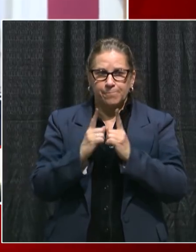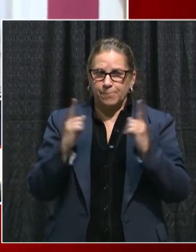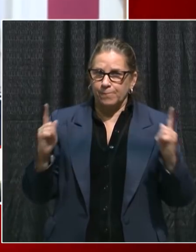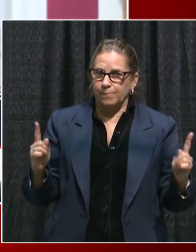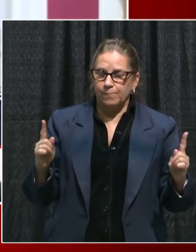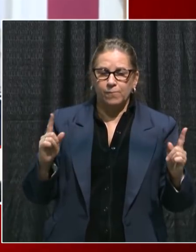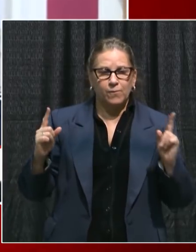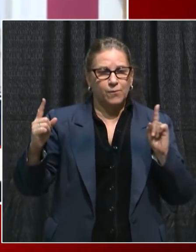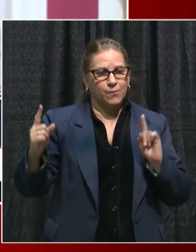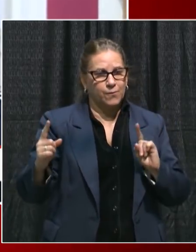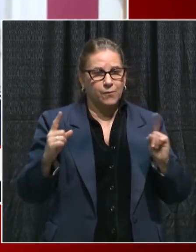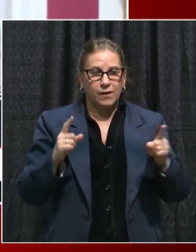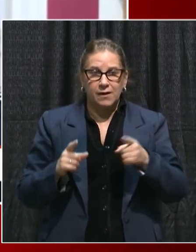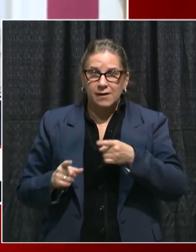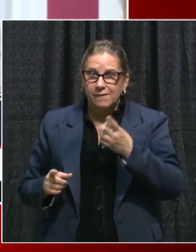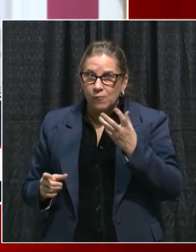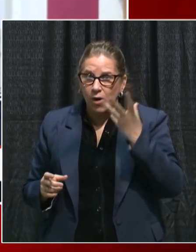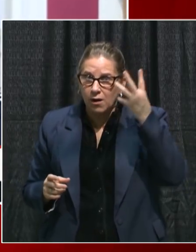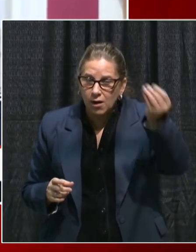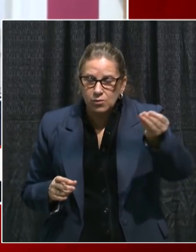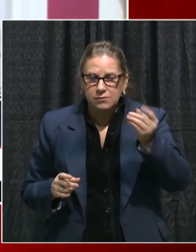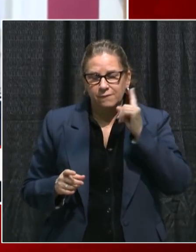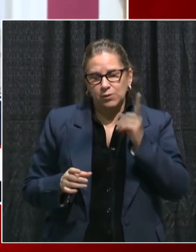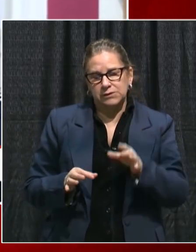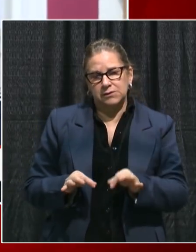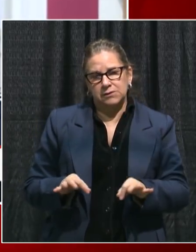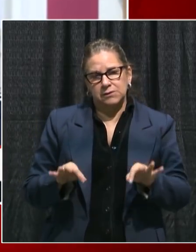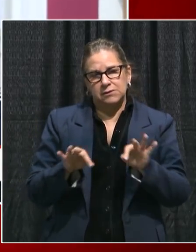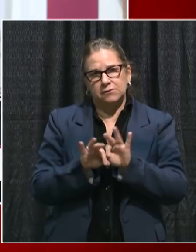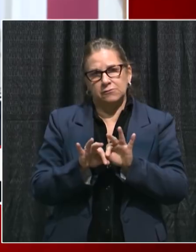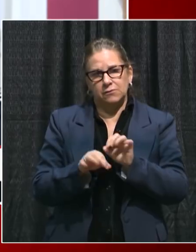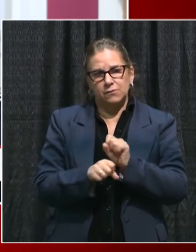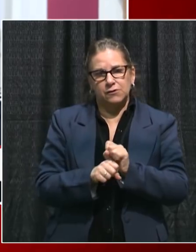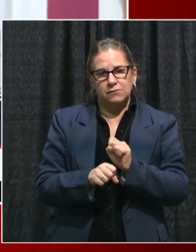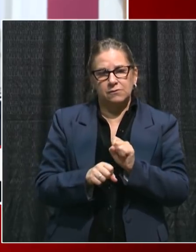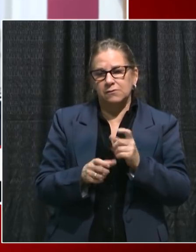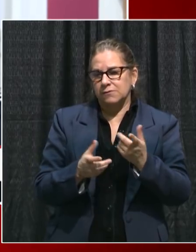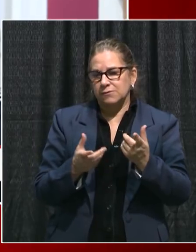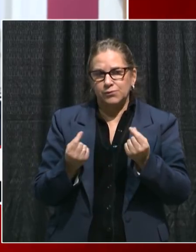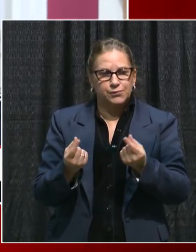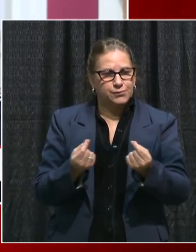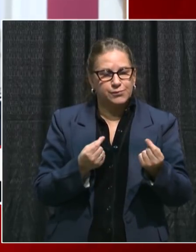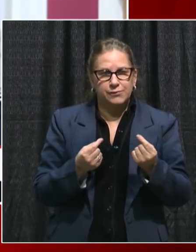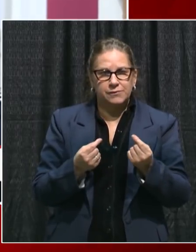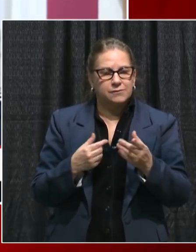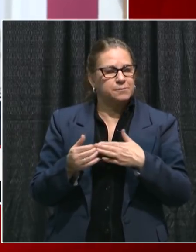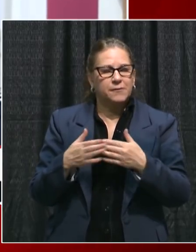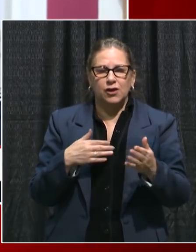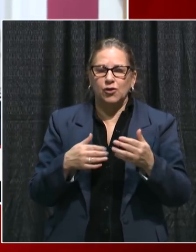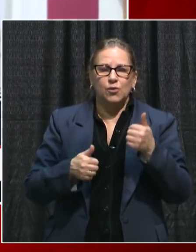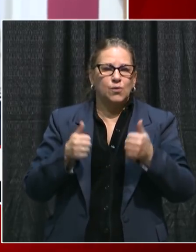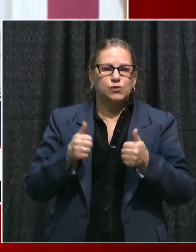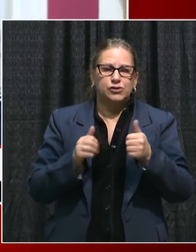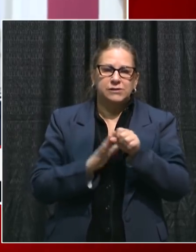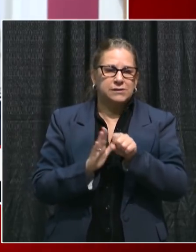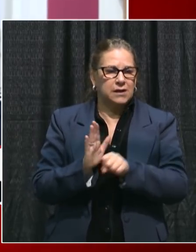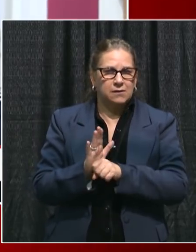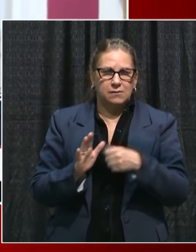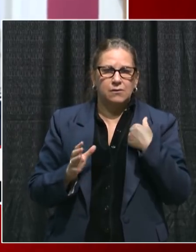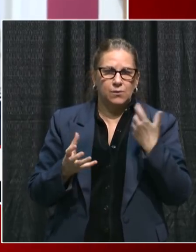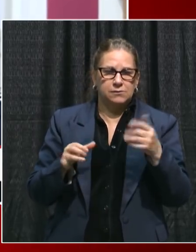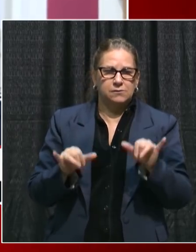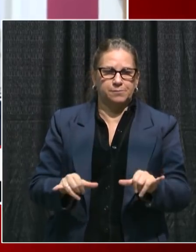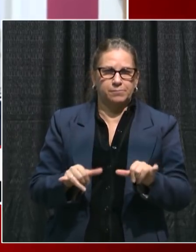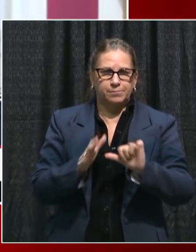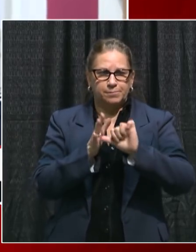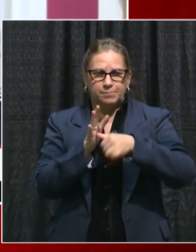essential activities, regardless of the jurisdiction. And we want to make that point very clear. As you can see, we have